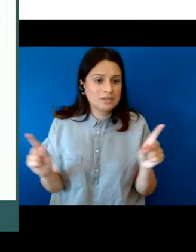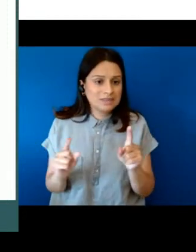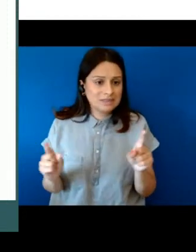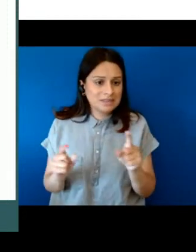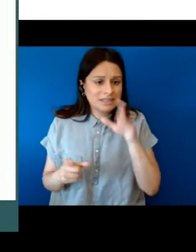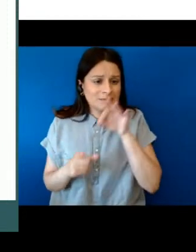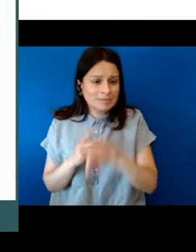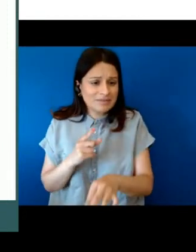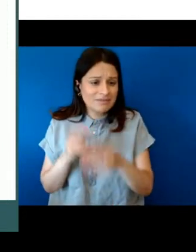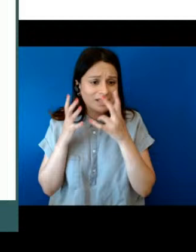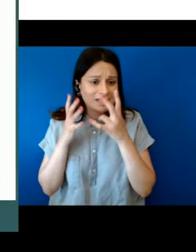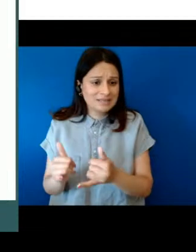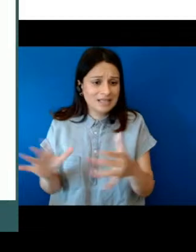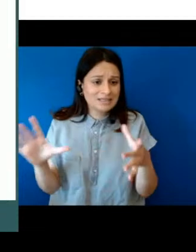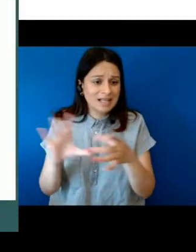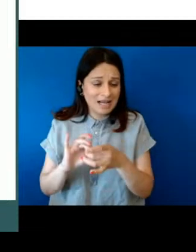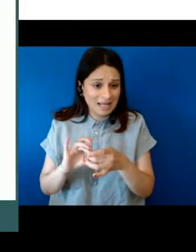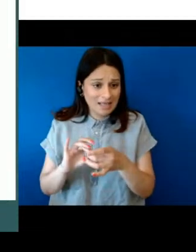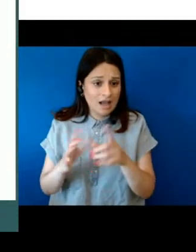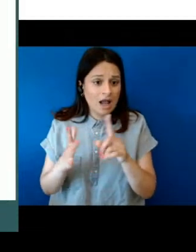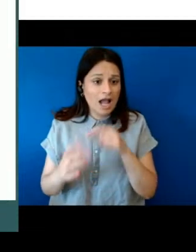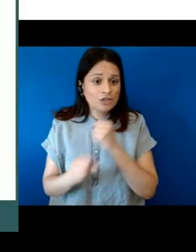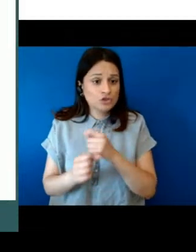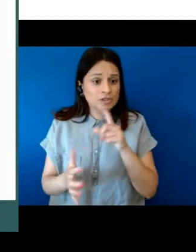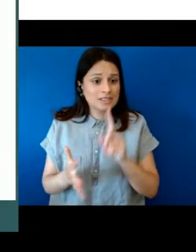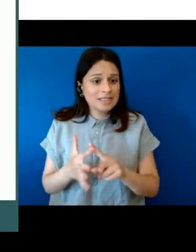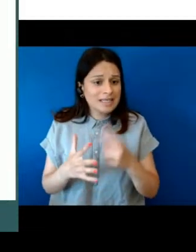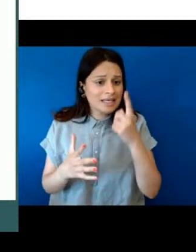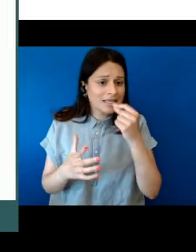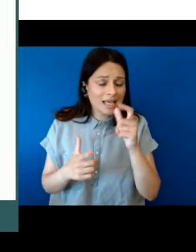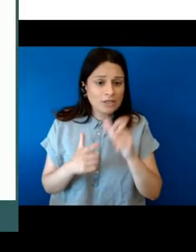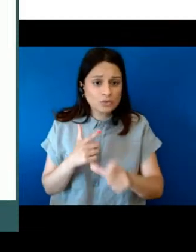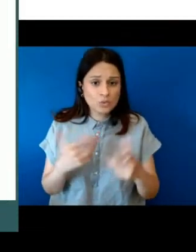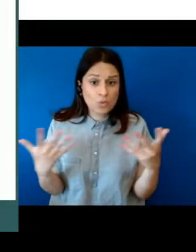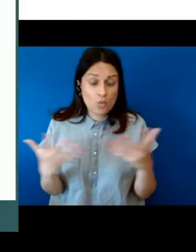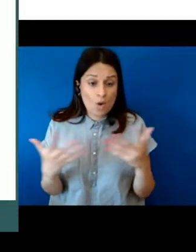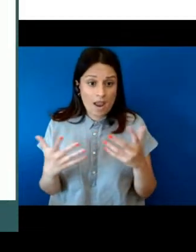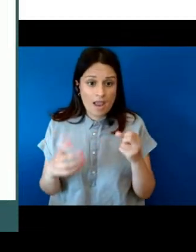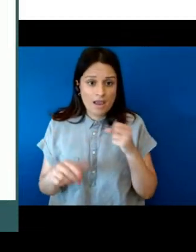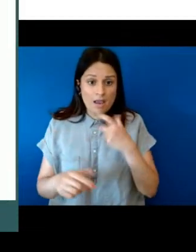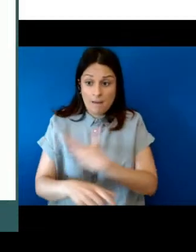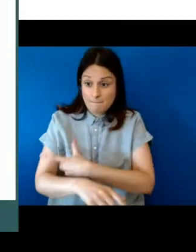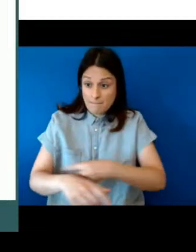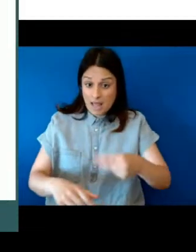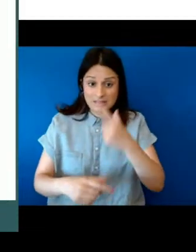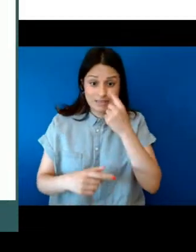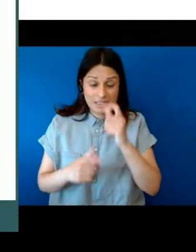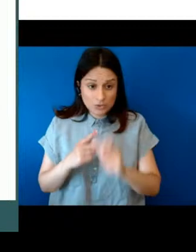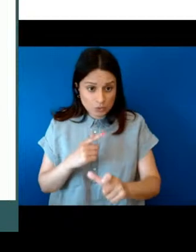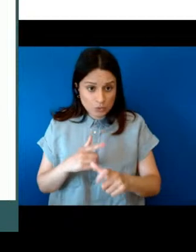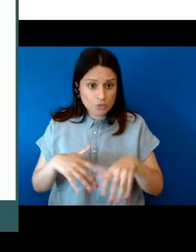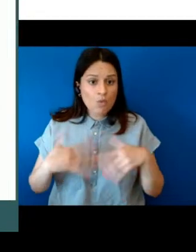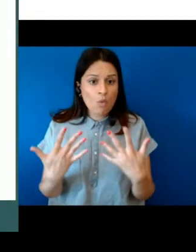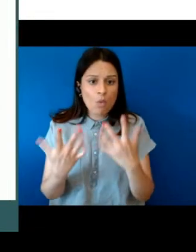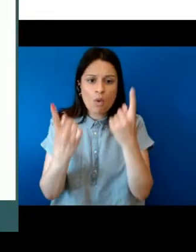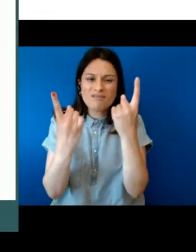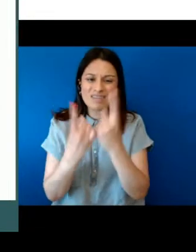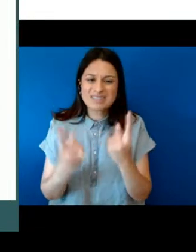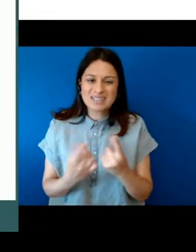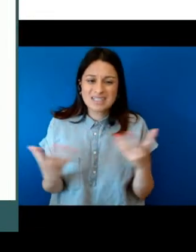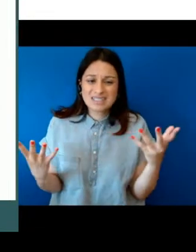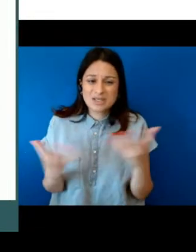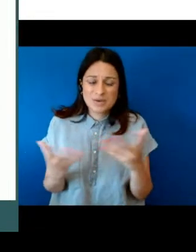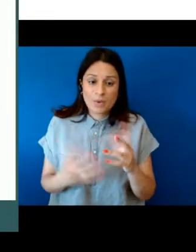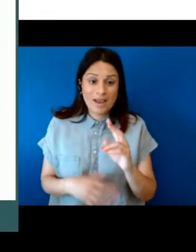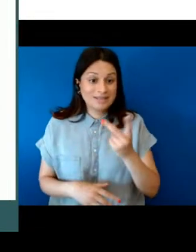IgE? So you can do that as a blood test, or if you've got the facilities, and often this is done in secondary care